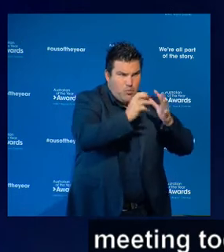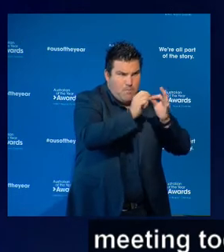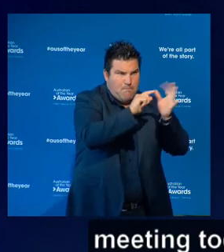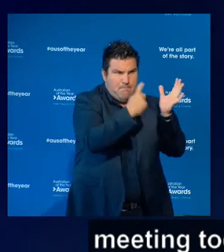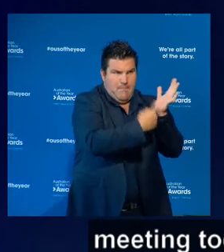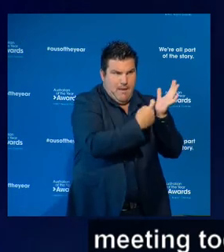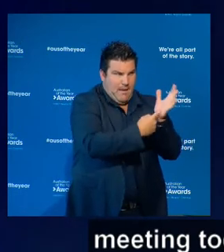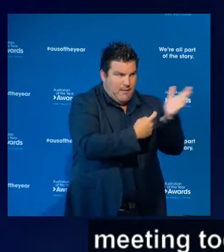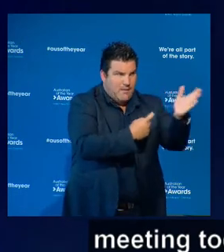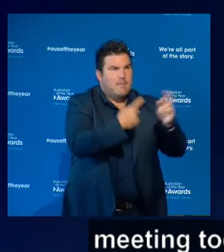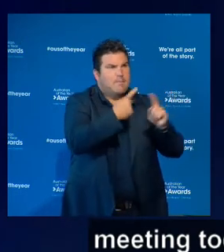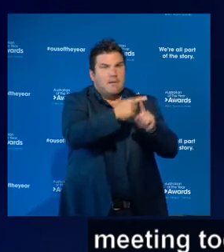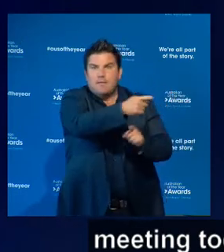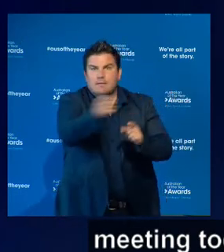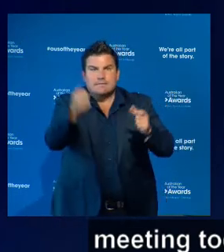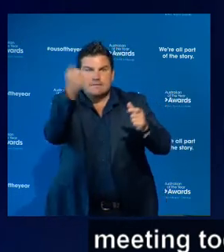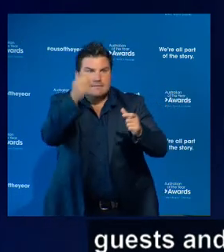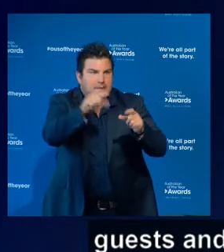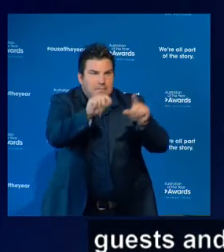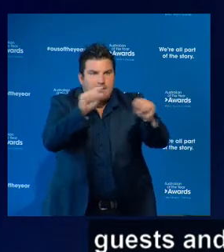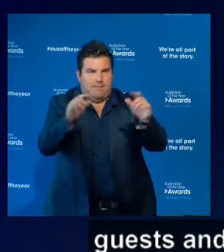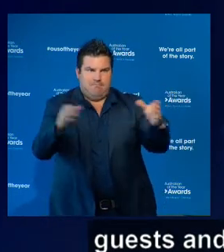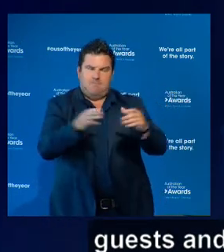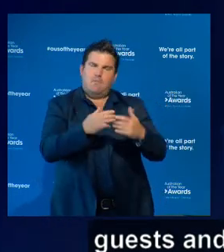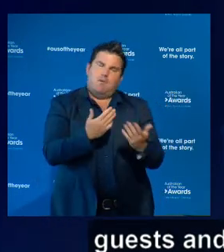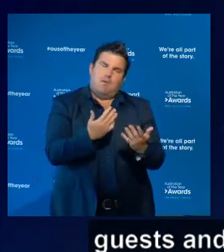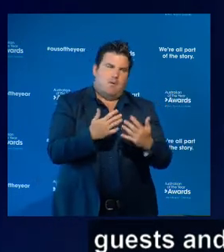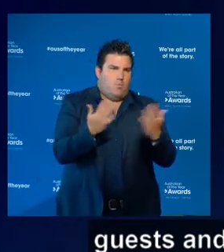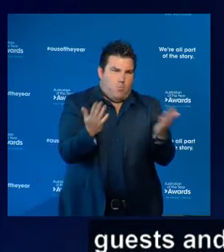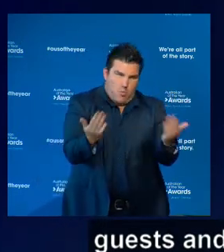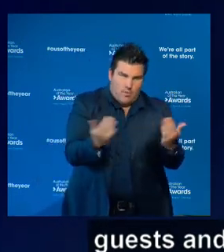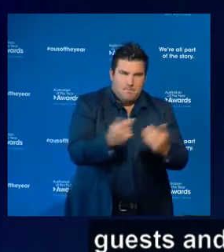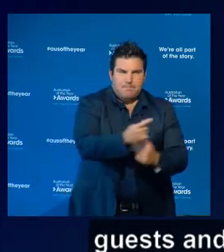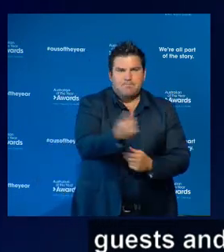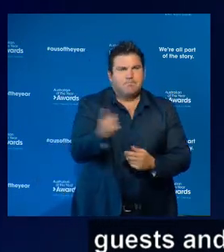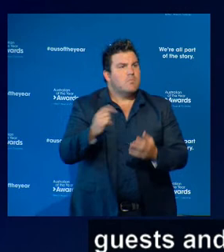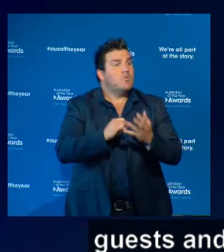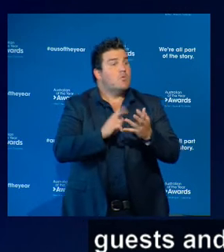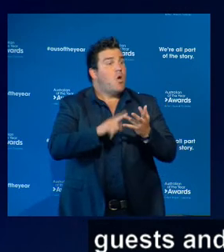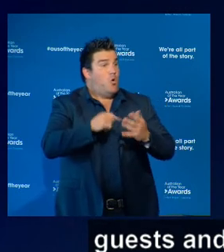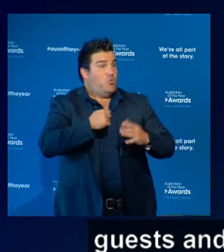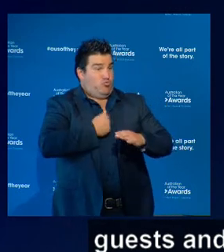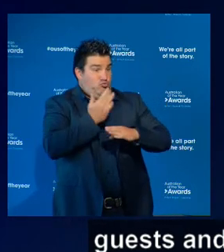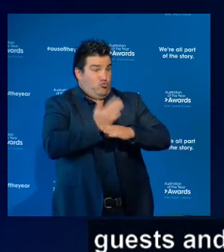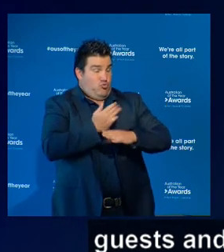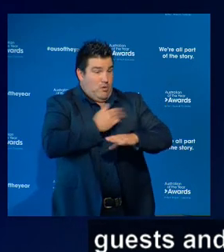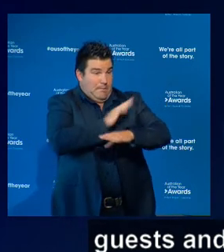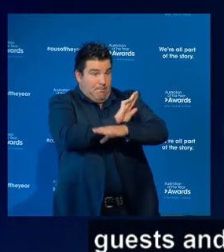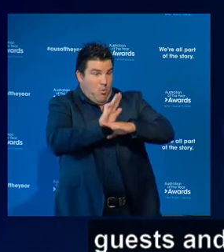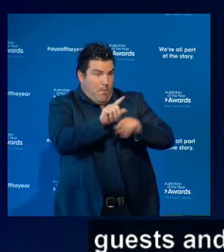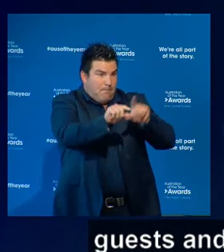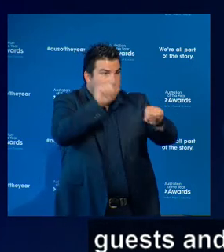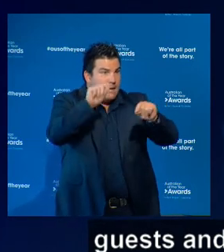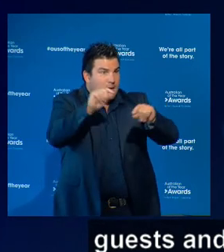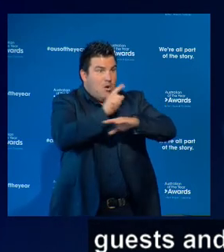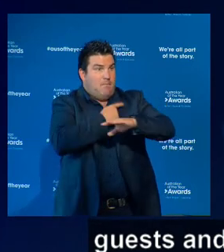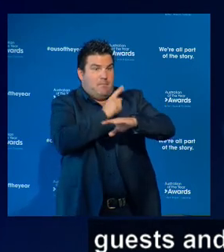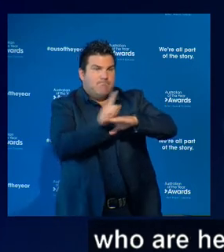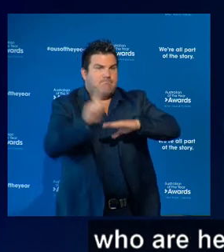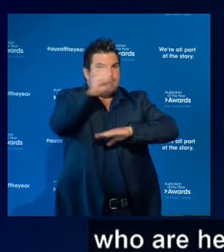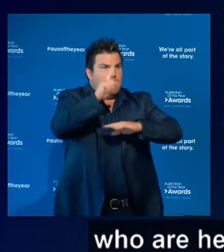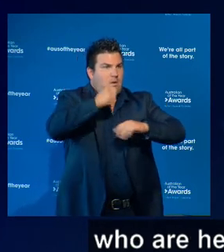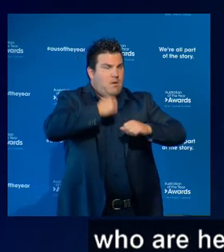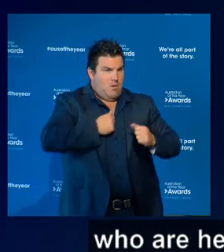the nominees who are here tonight. It is an honour to attend tonight as the ACT Selection Panel Chair to recognise